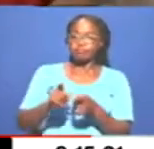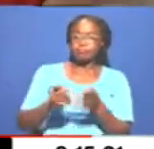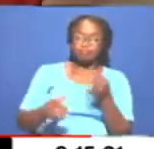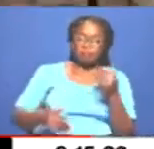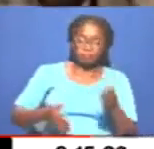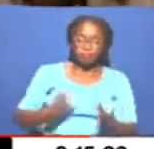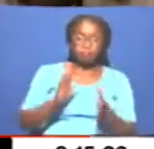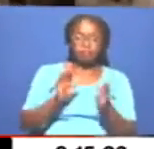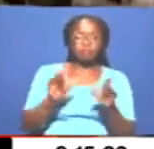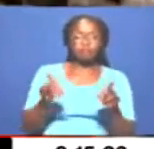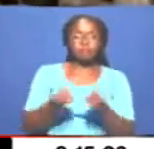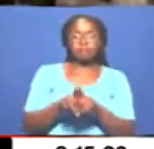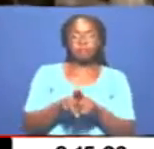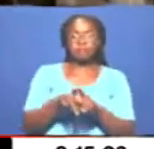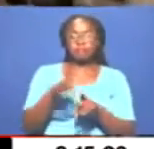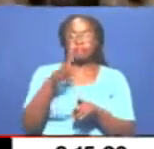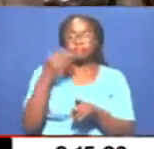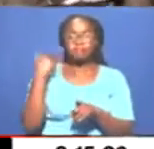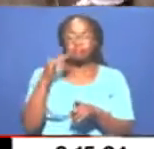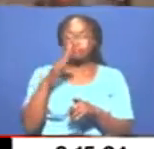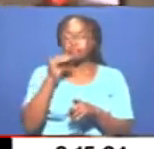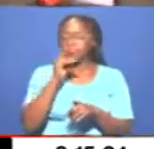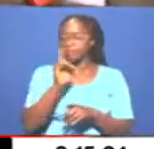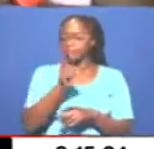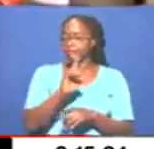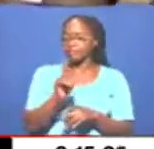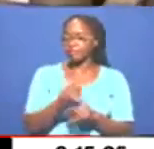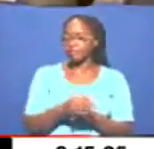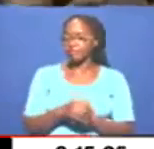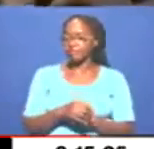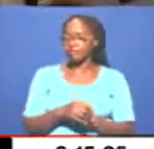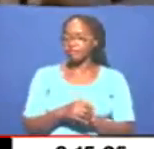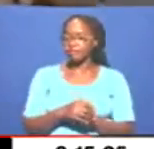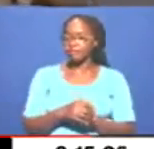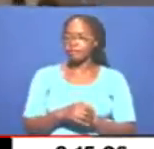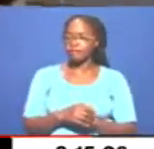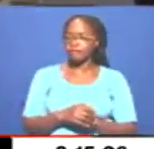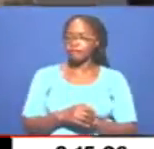inflammatory utterances. Yusuf Farah reporting for Prime Edition.